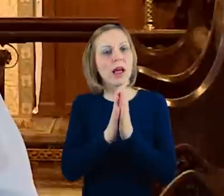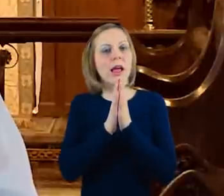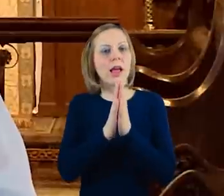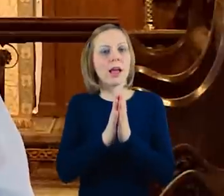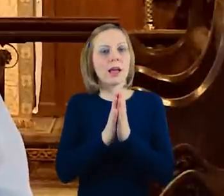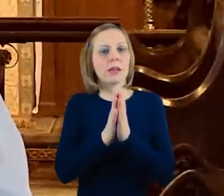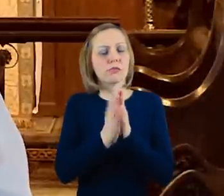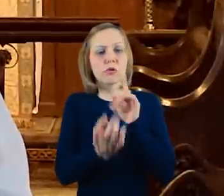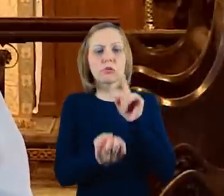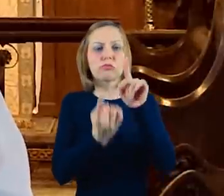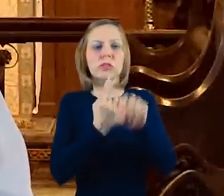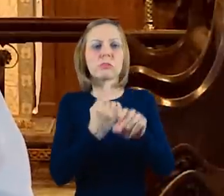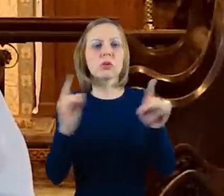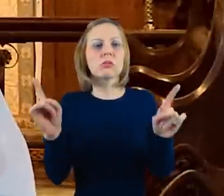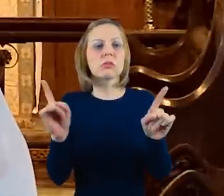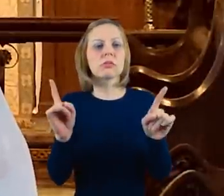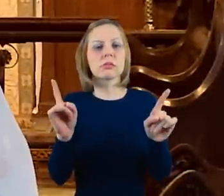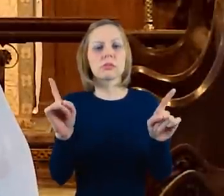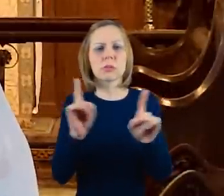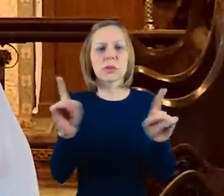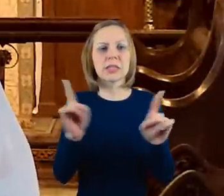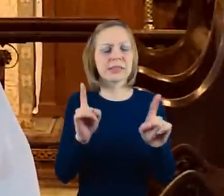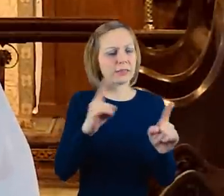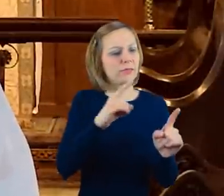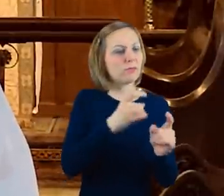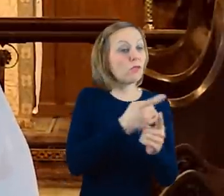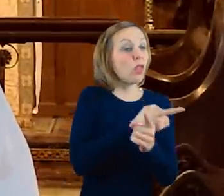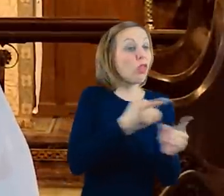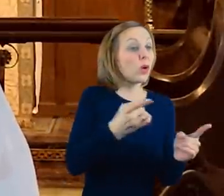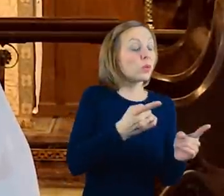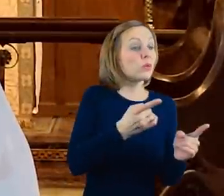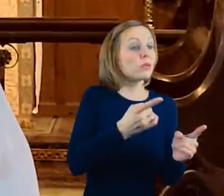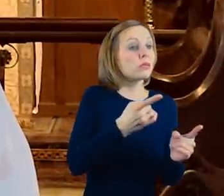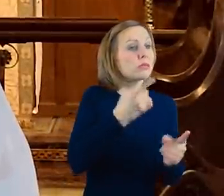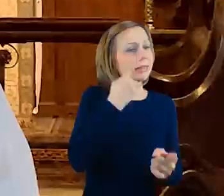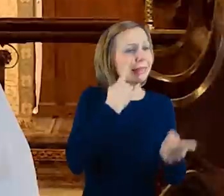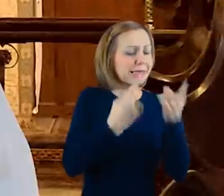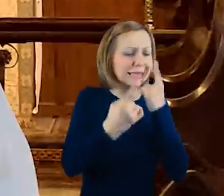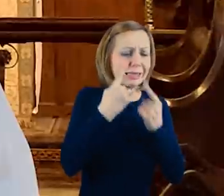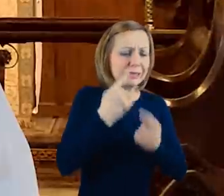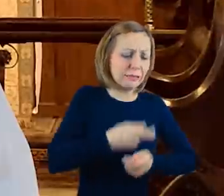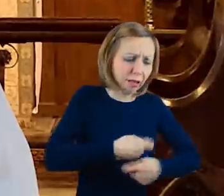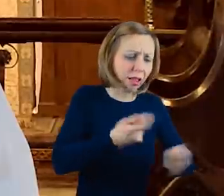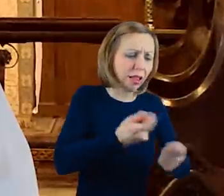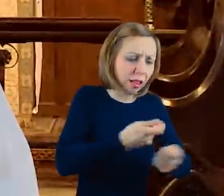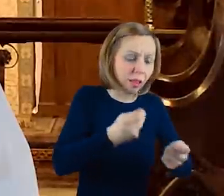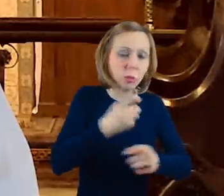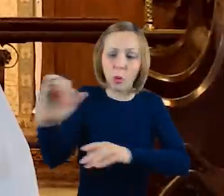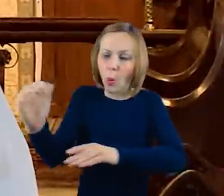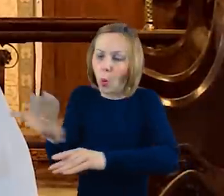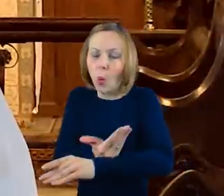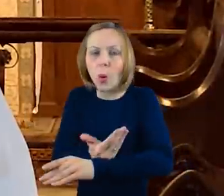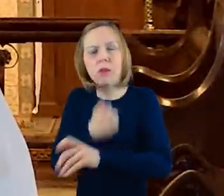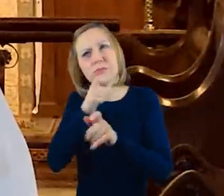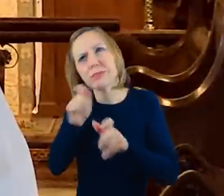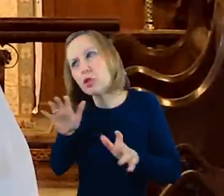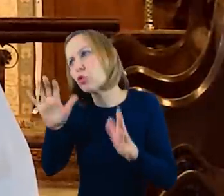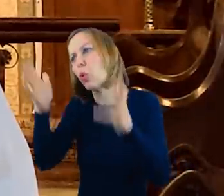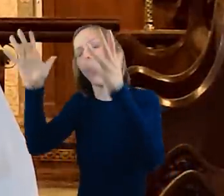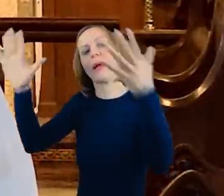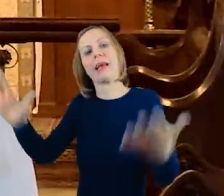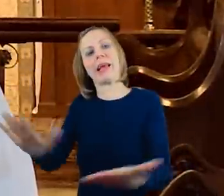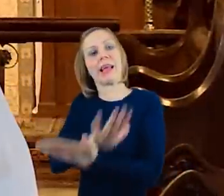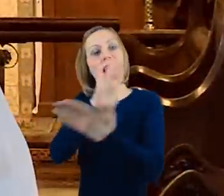to "May those who sow in tears" is "Reap with shouts of joy." May those who sow